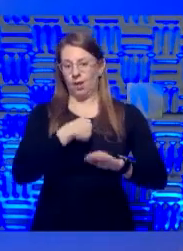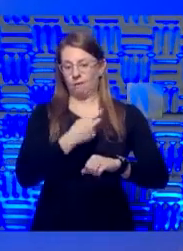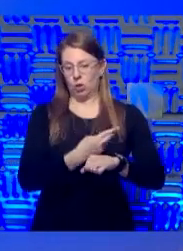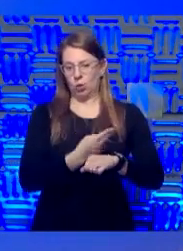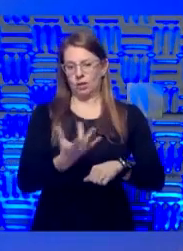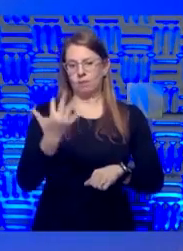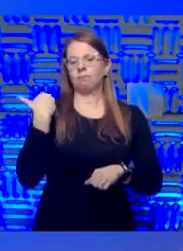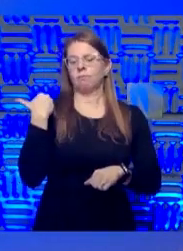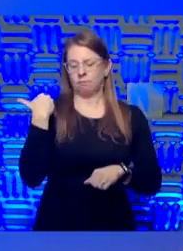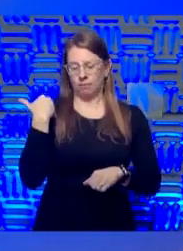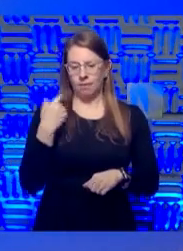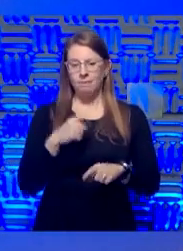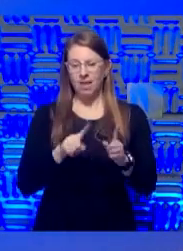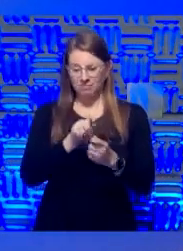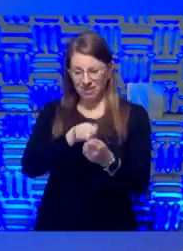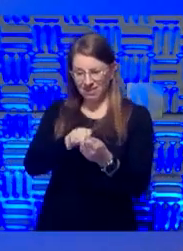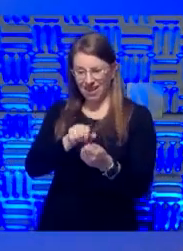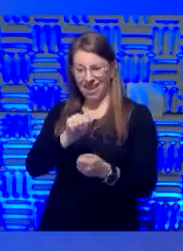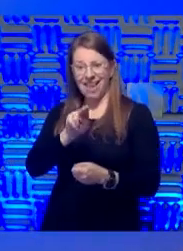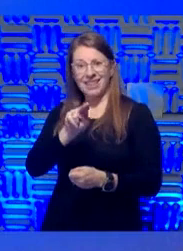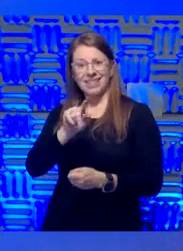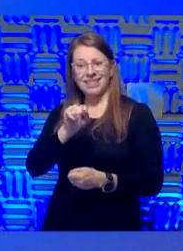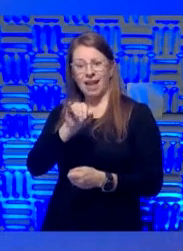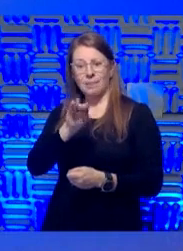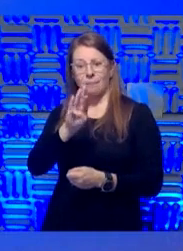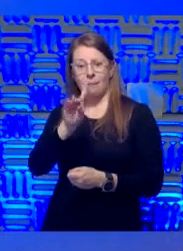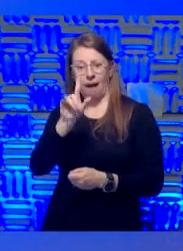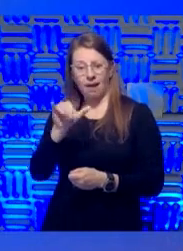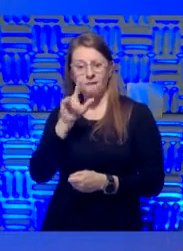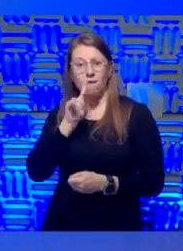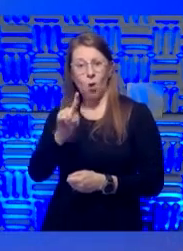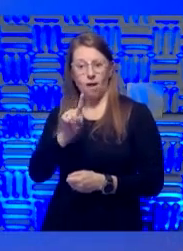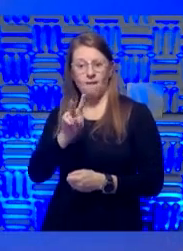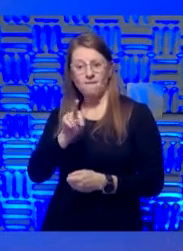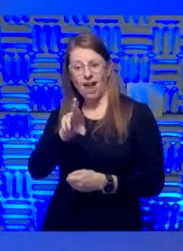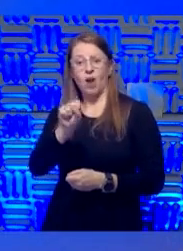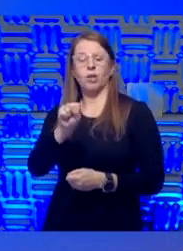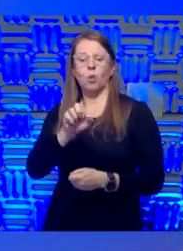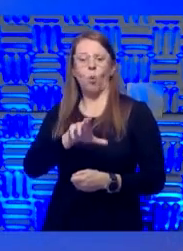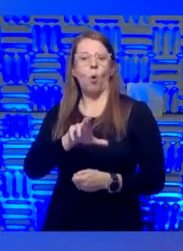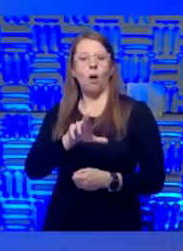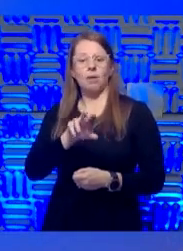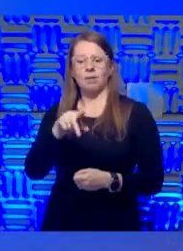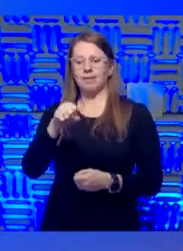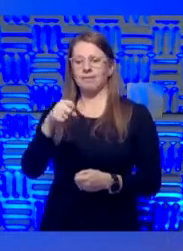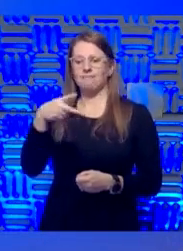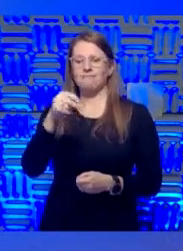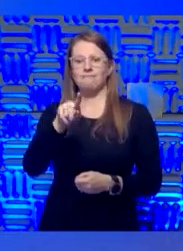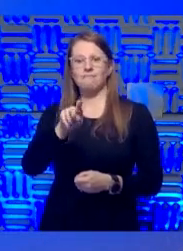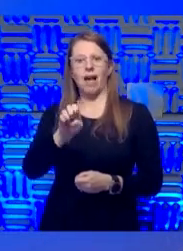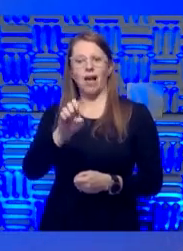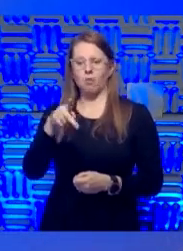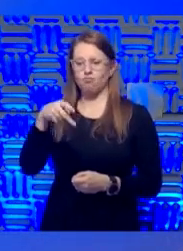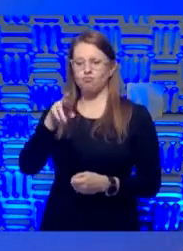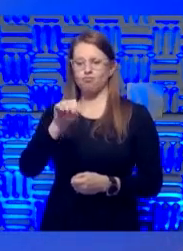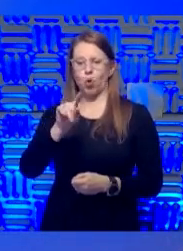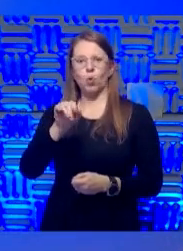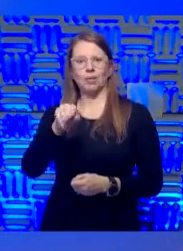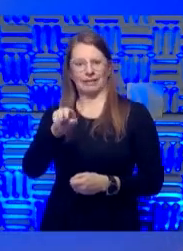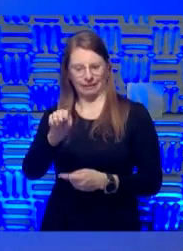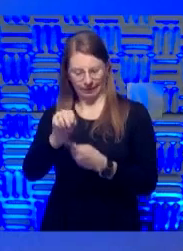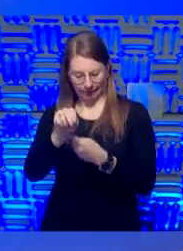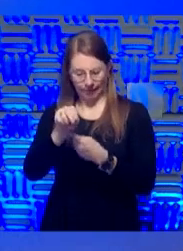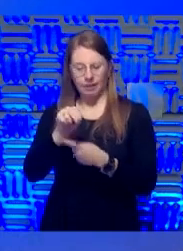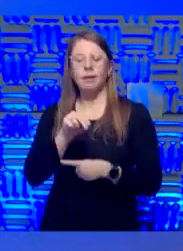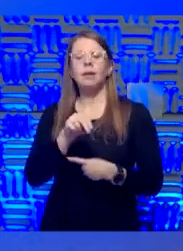but specific antibodies right for the virus or for the spike protein is very important, along with the